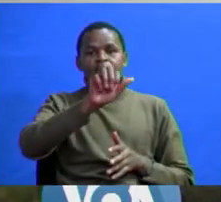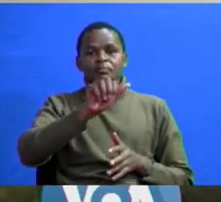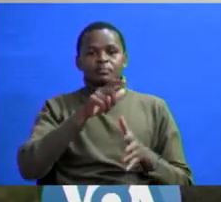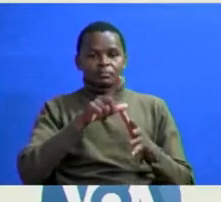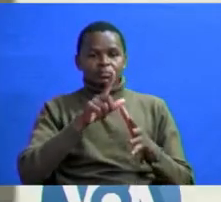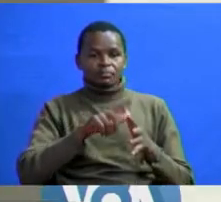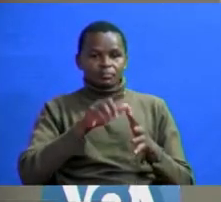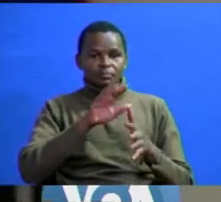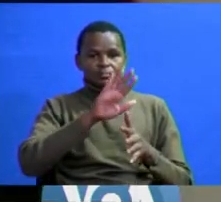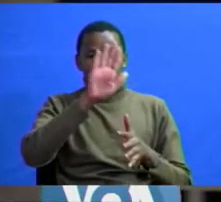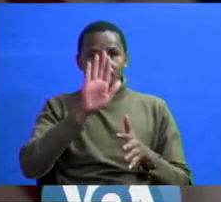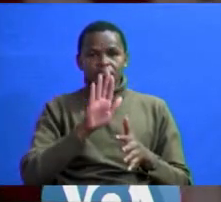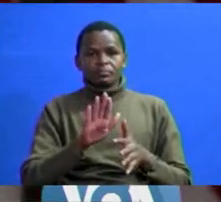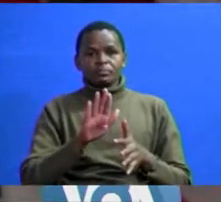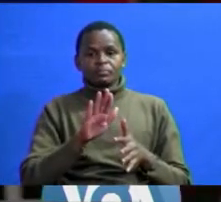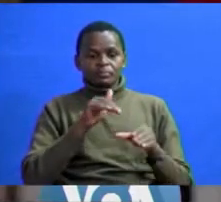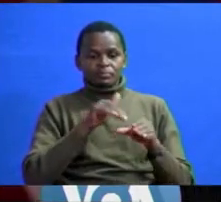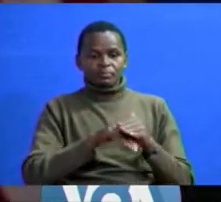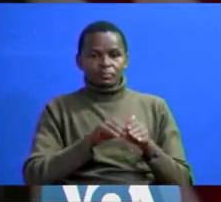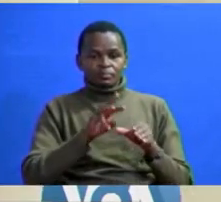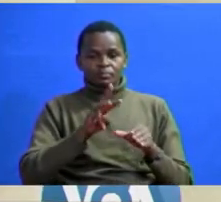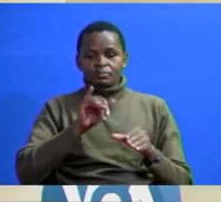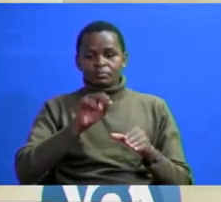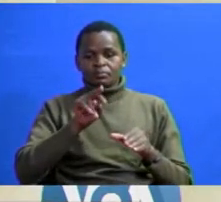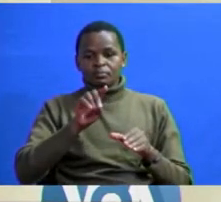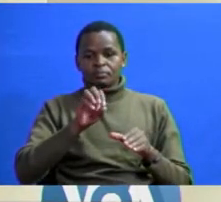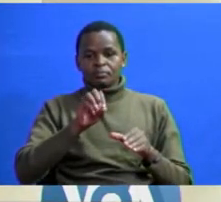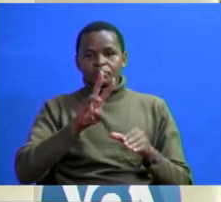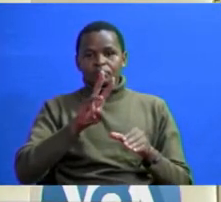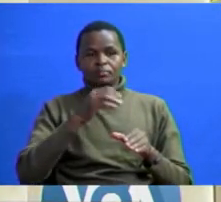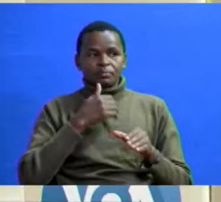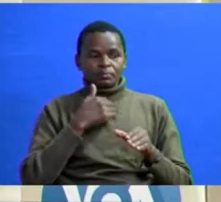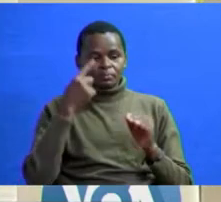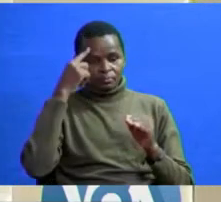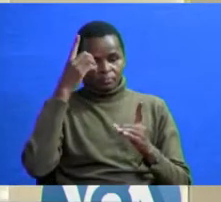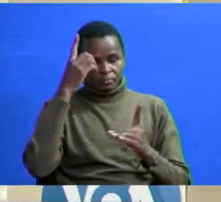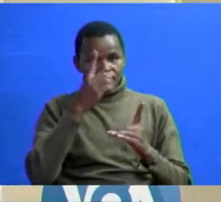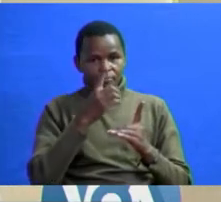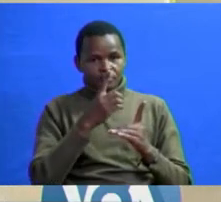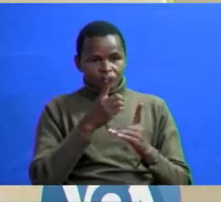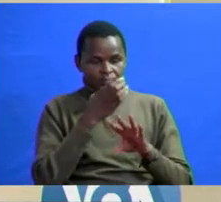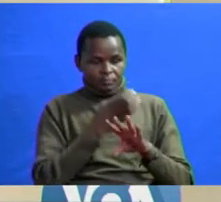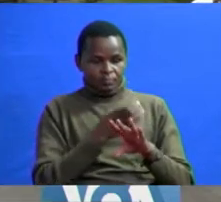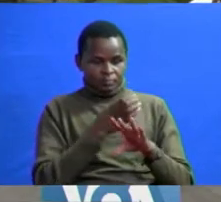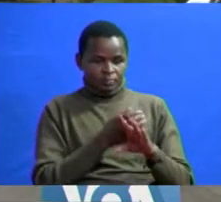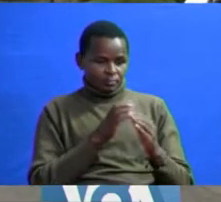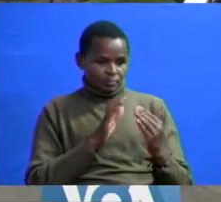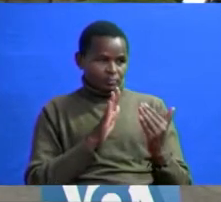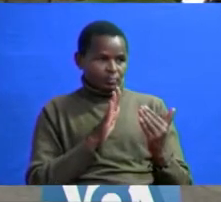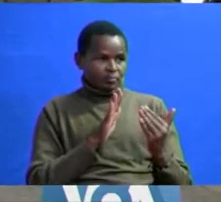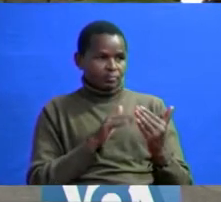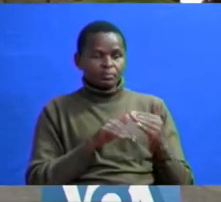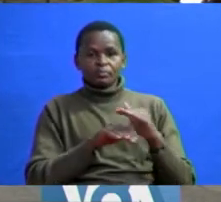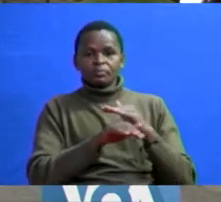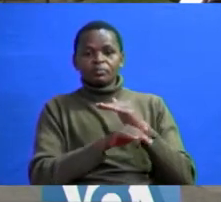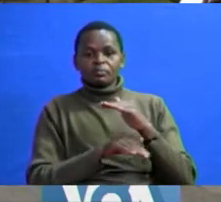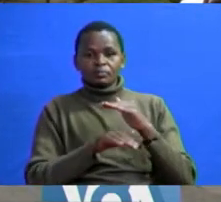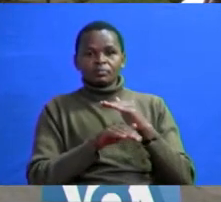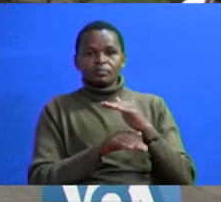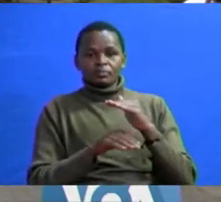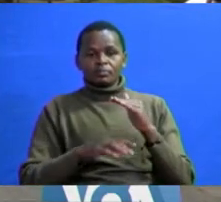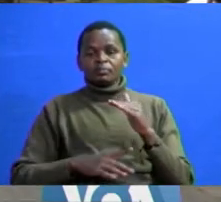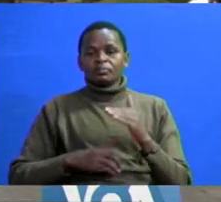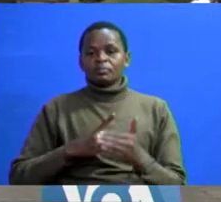than ever. New leaders in Washington and Seoul have now decided on a tougher approach. Based upon the